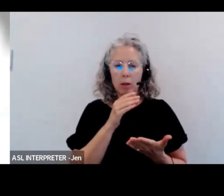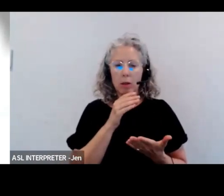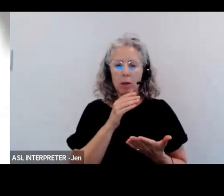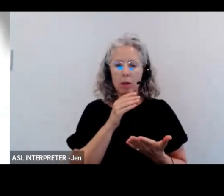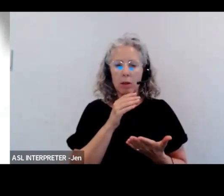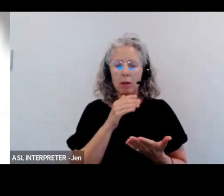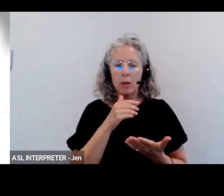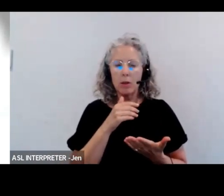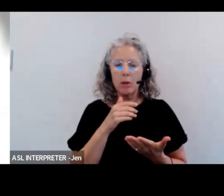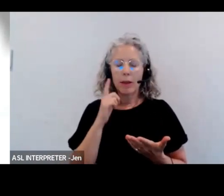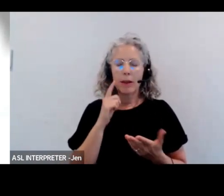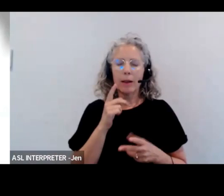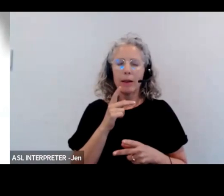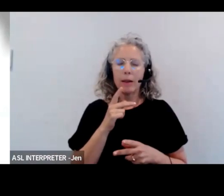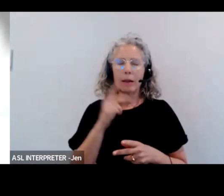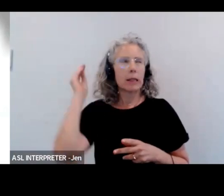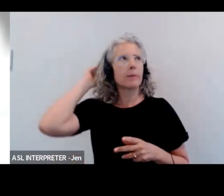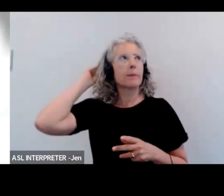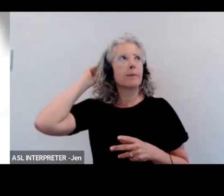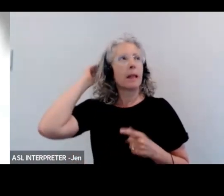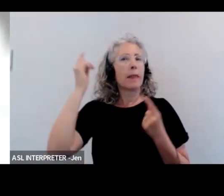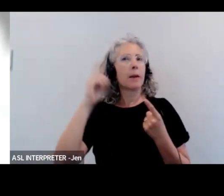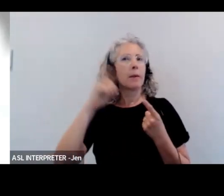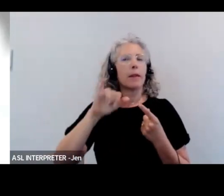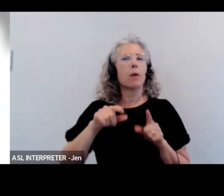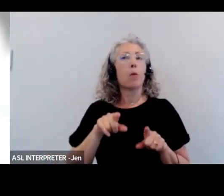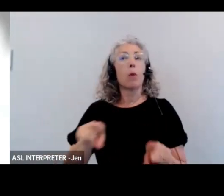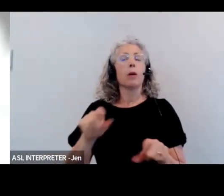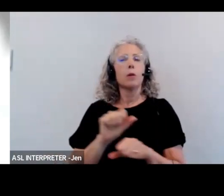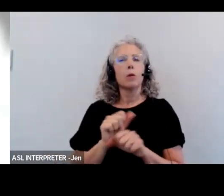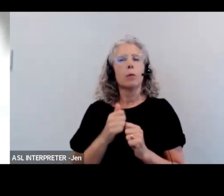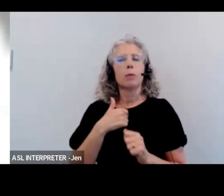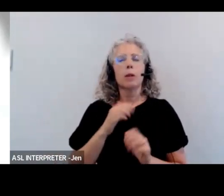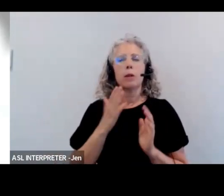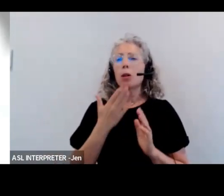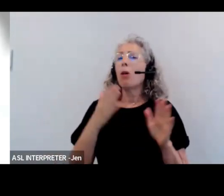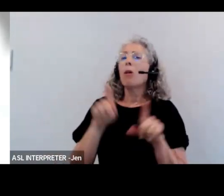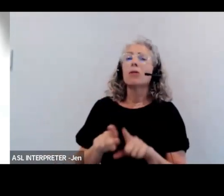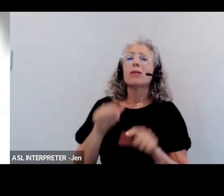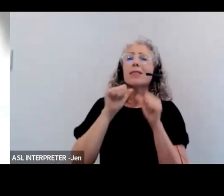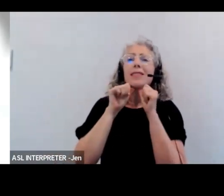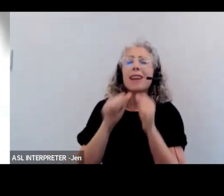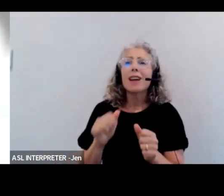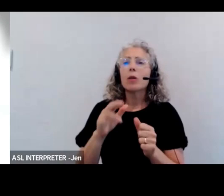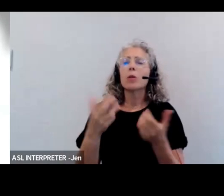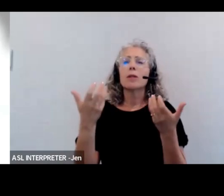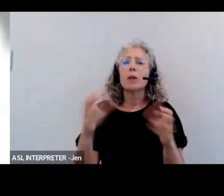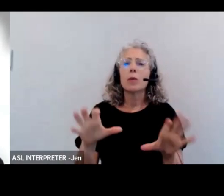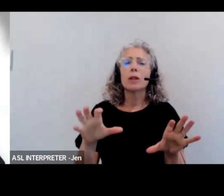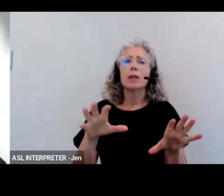keeping all of those things in mind would be helpful. Also, the denying or not wanting to take